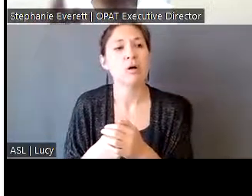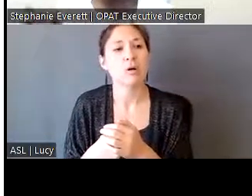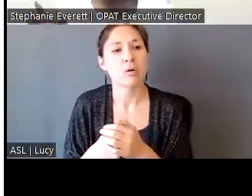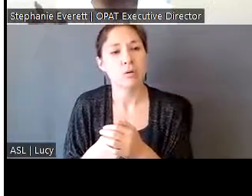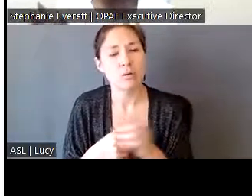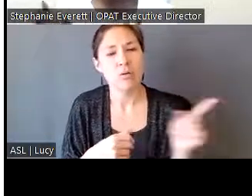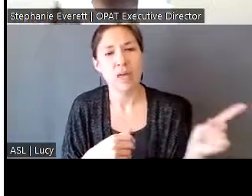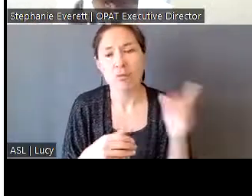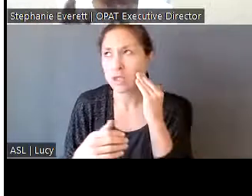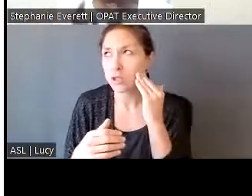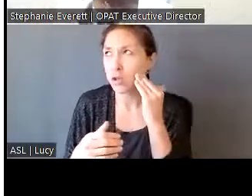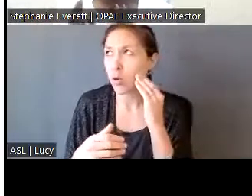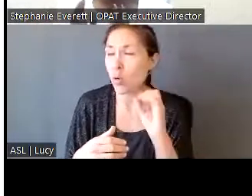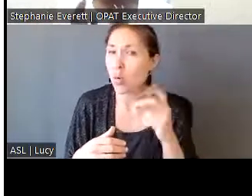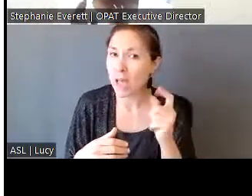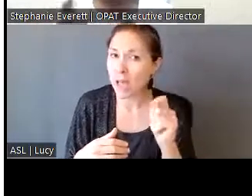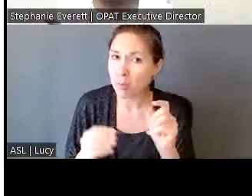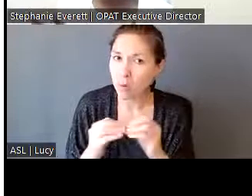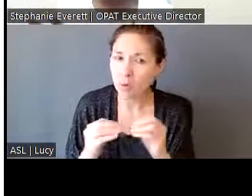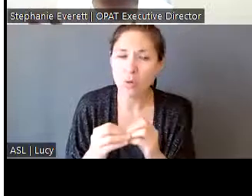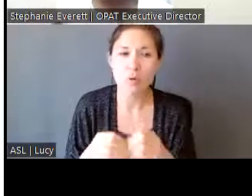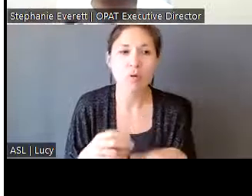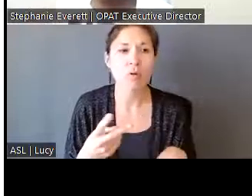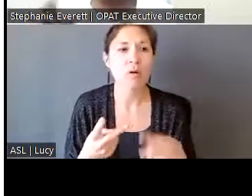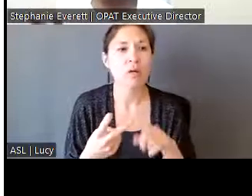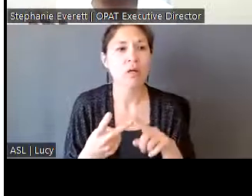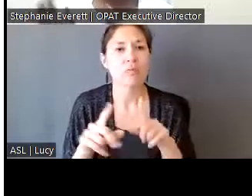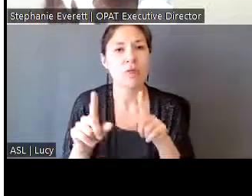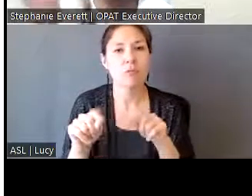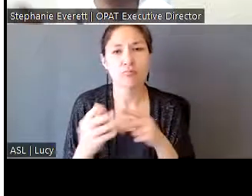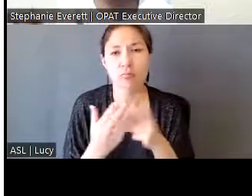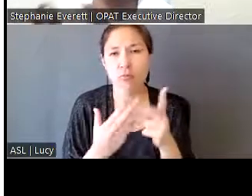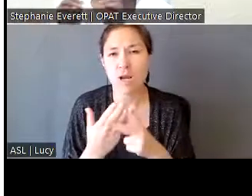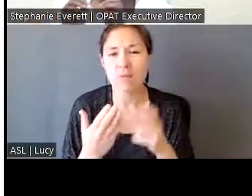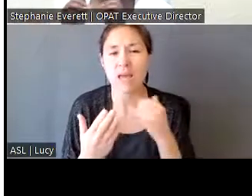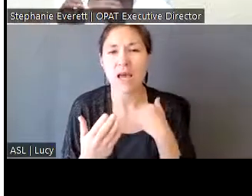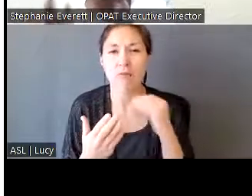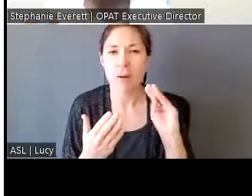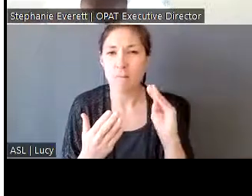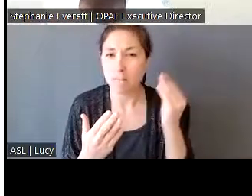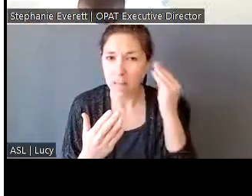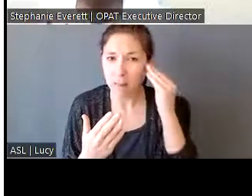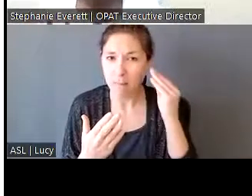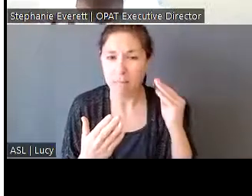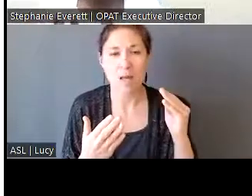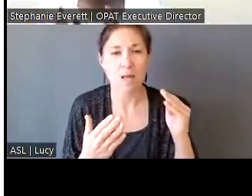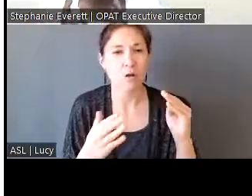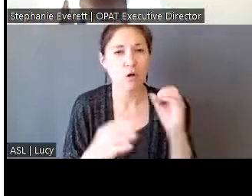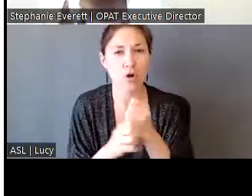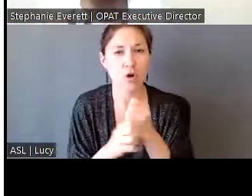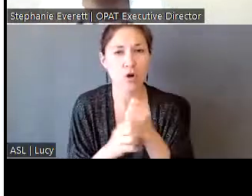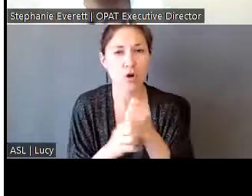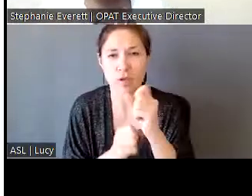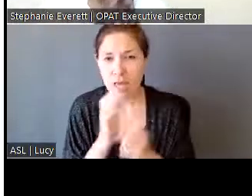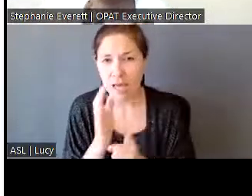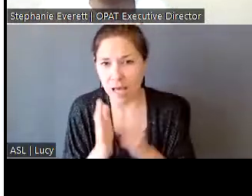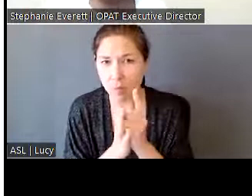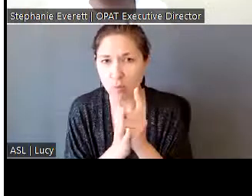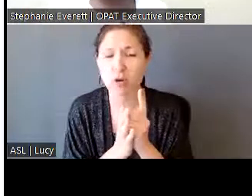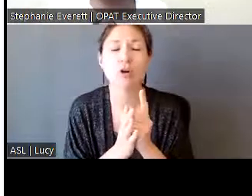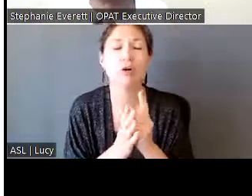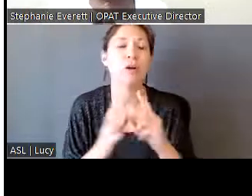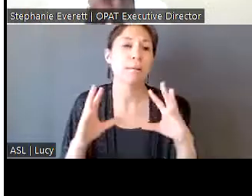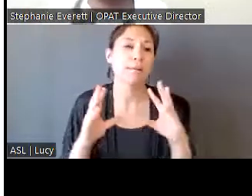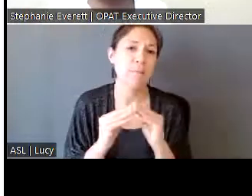the city with the mayor's coffee hours. So our staff is doing that, myself, really getting out to